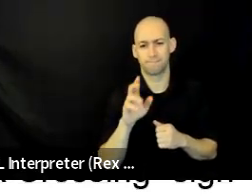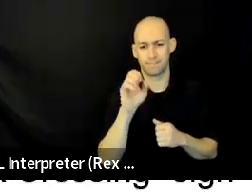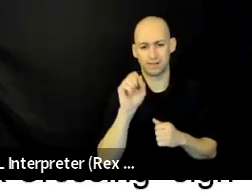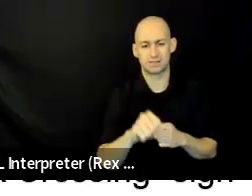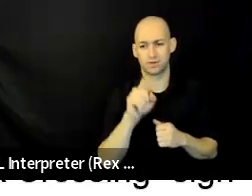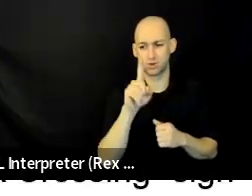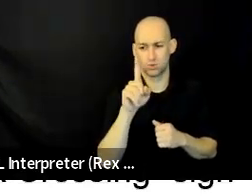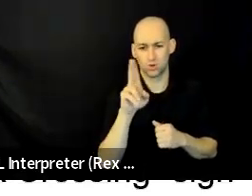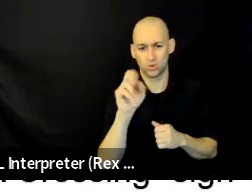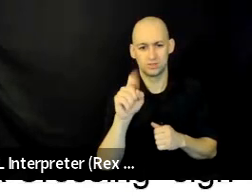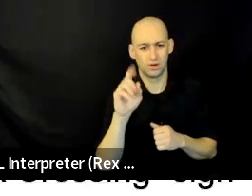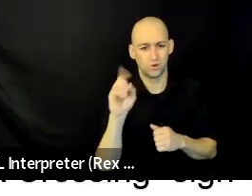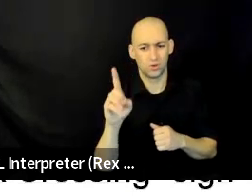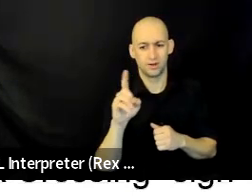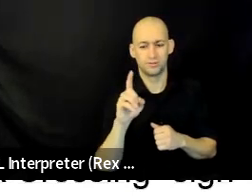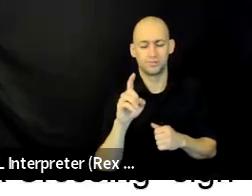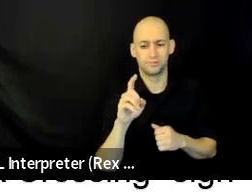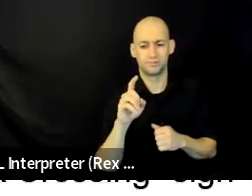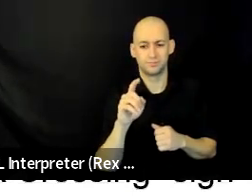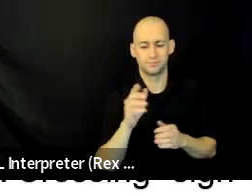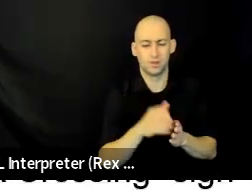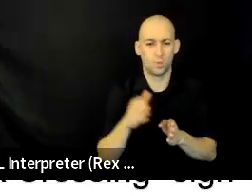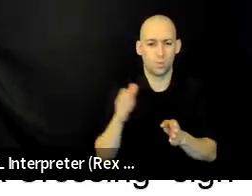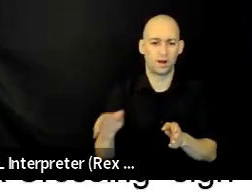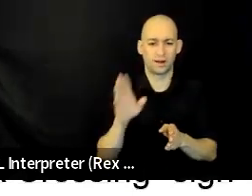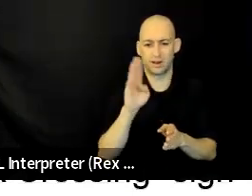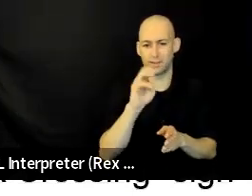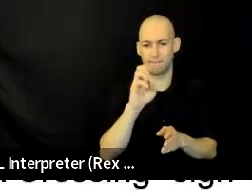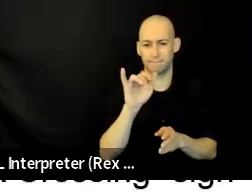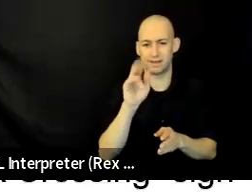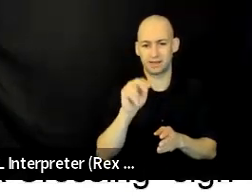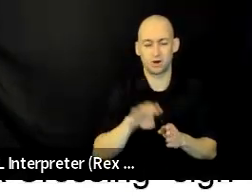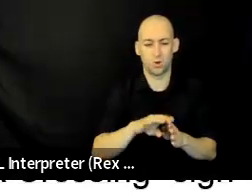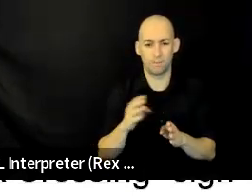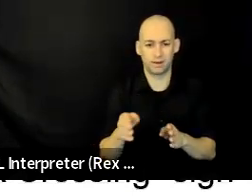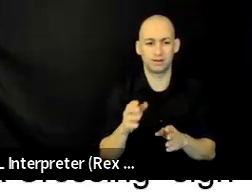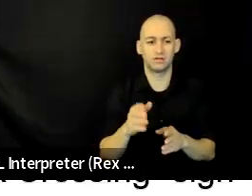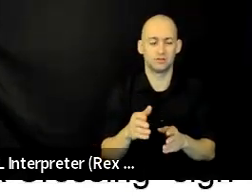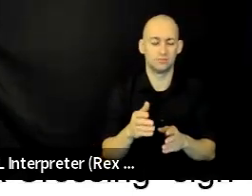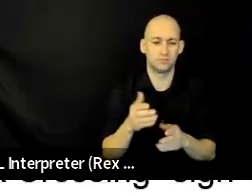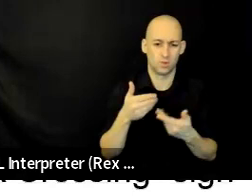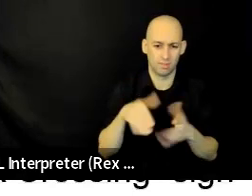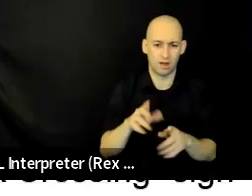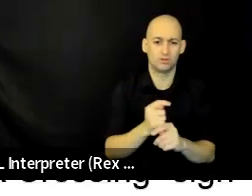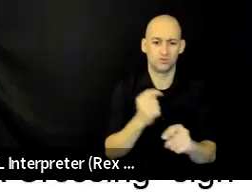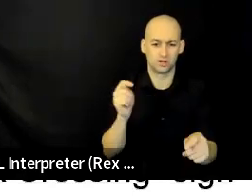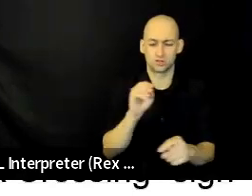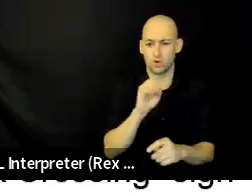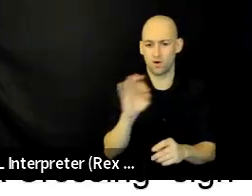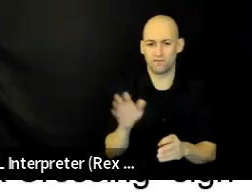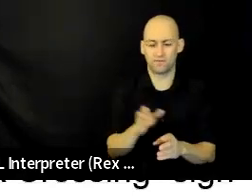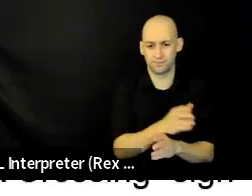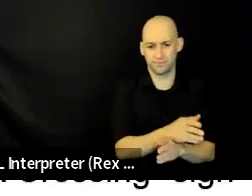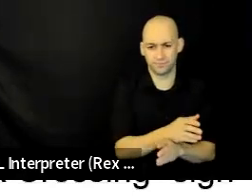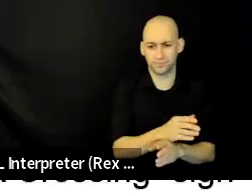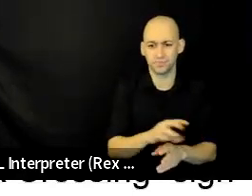in 2013, widening median opening to accommodate trucks off tracking in 2014, installing